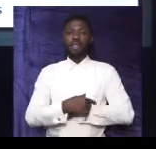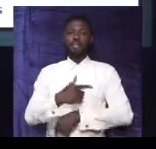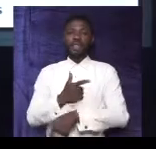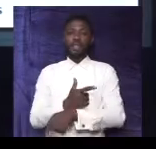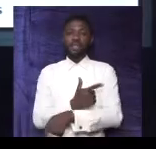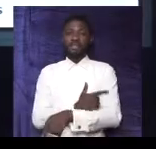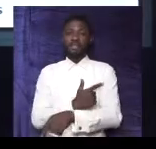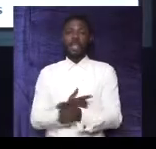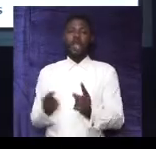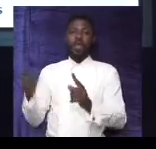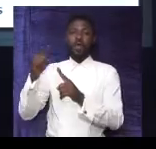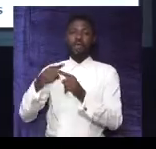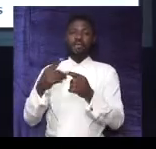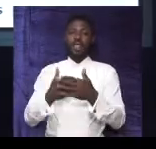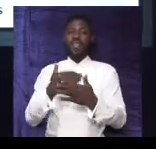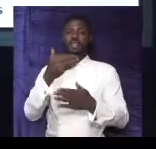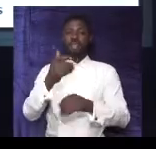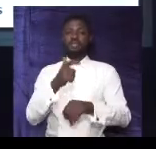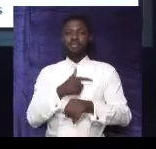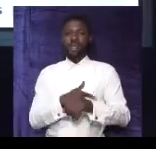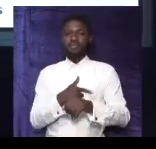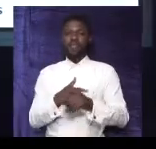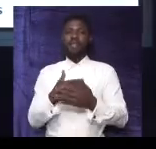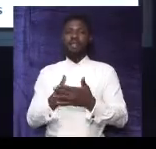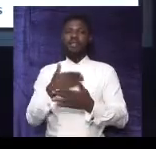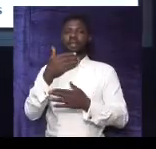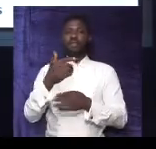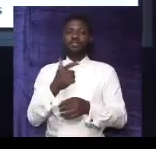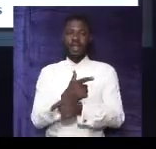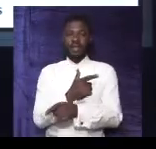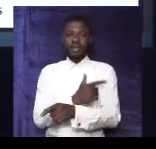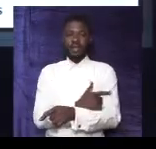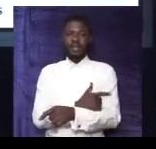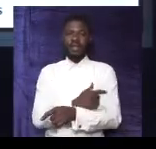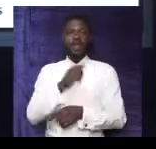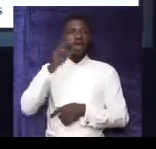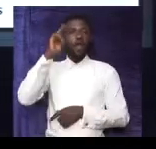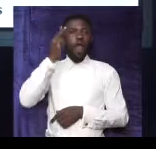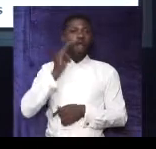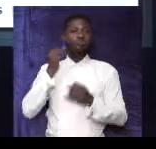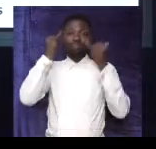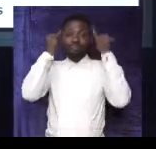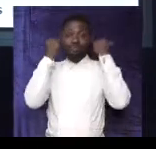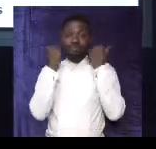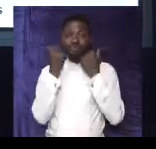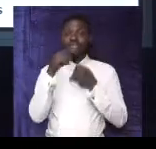lesson. Until next time, next lesson,